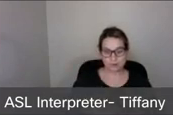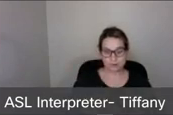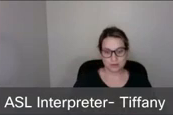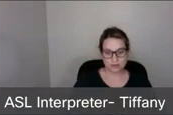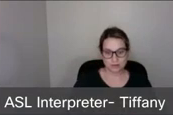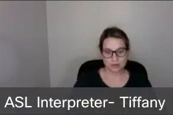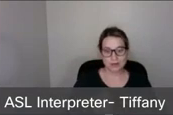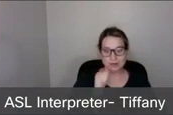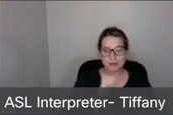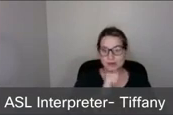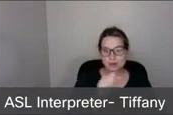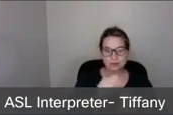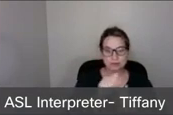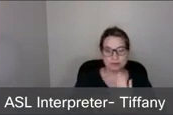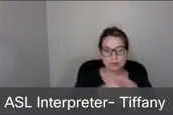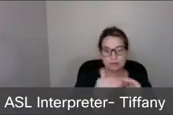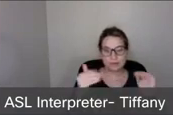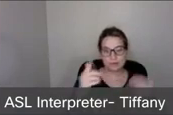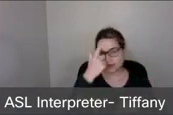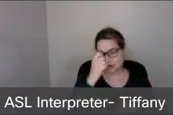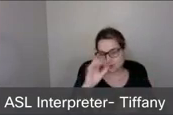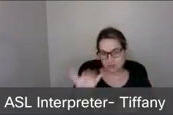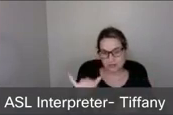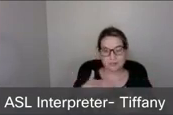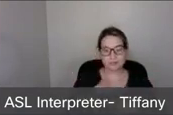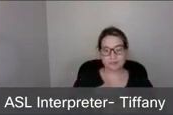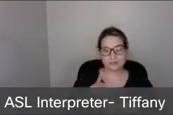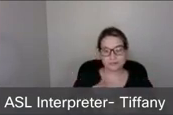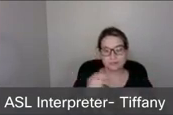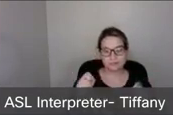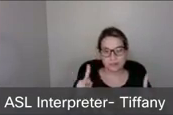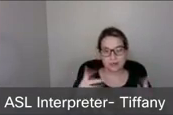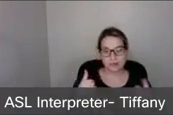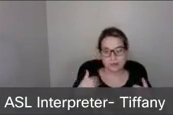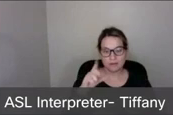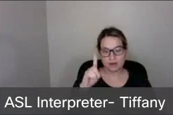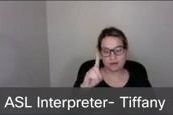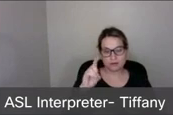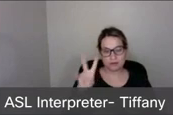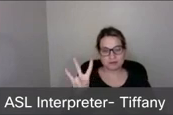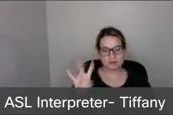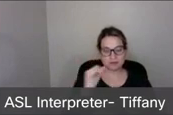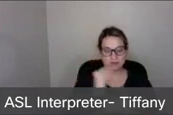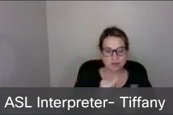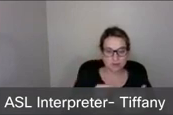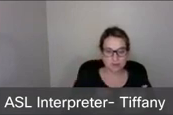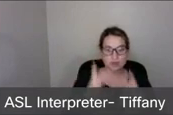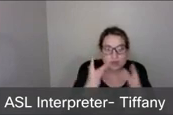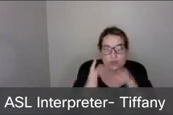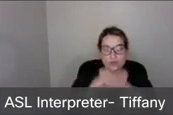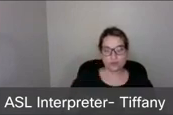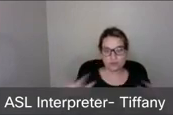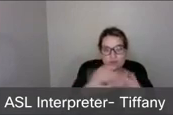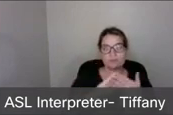the Arizona state level. Because of that, I appreciate the opportunity to have the new LD7 be drawn as a rural community